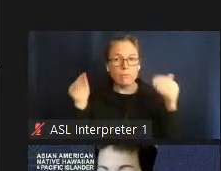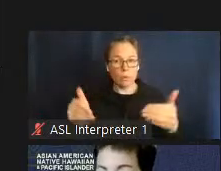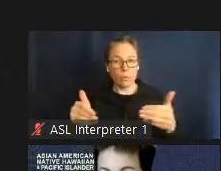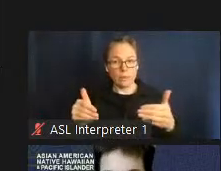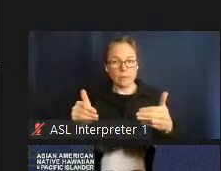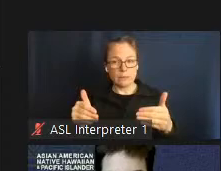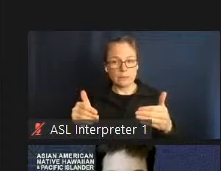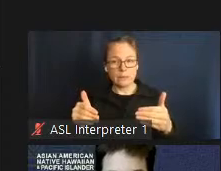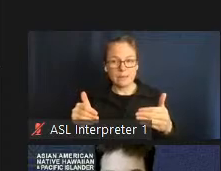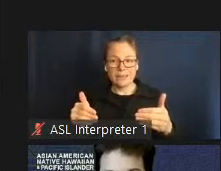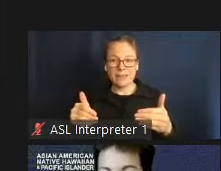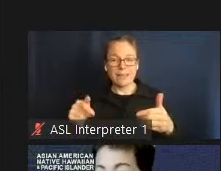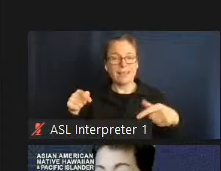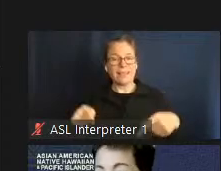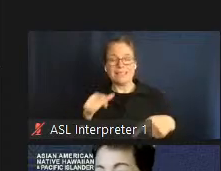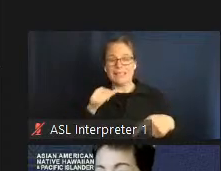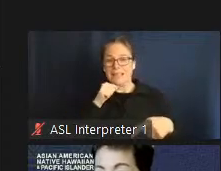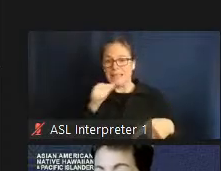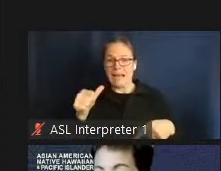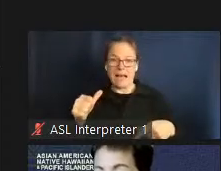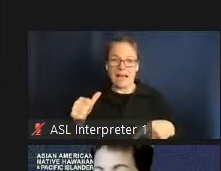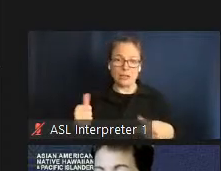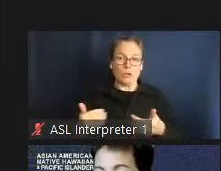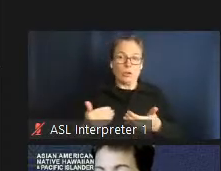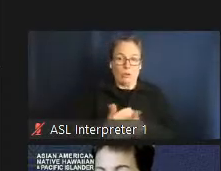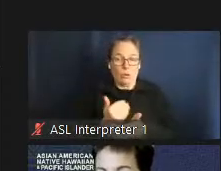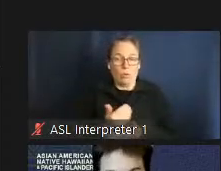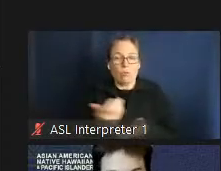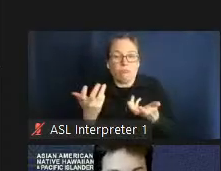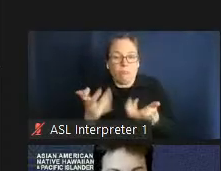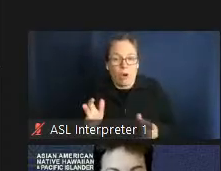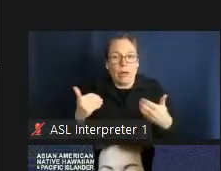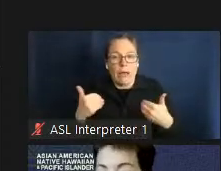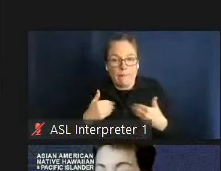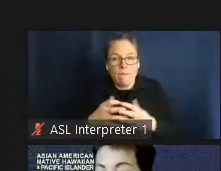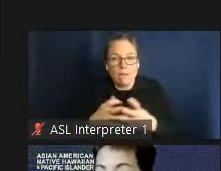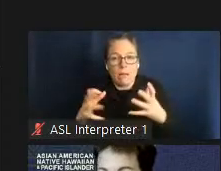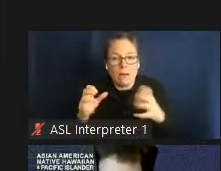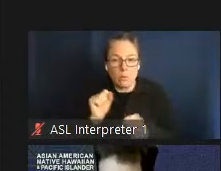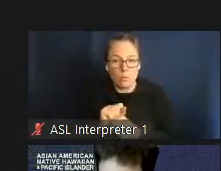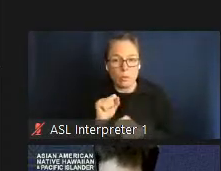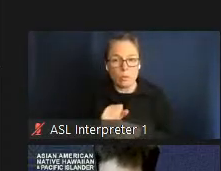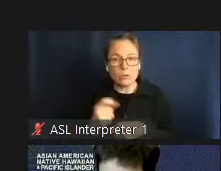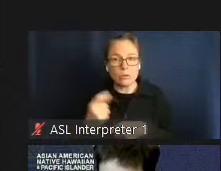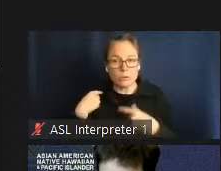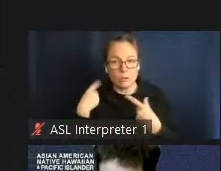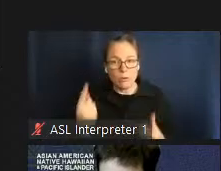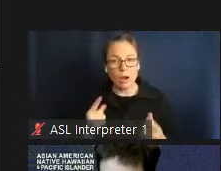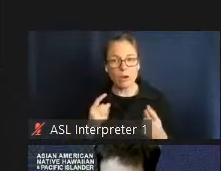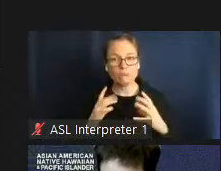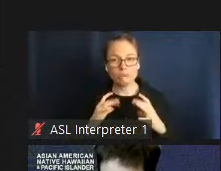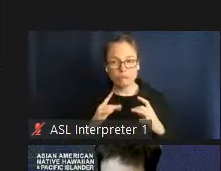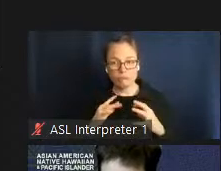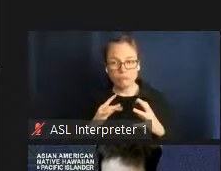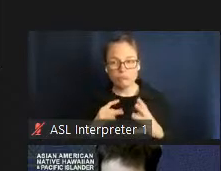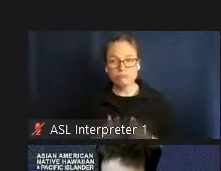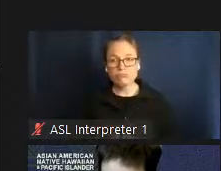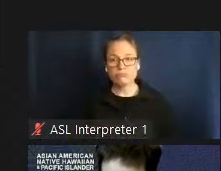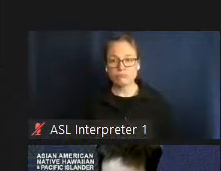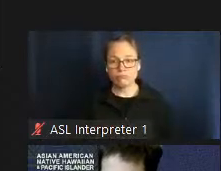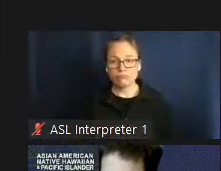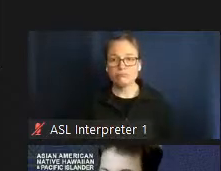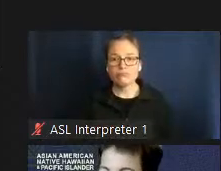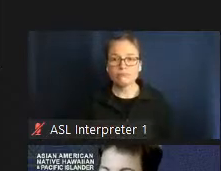not starting from scratch. There is quite a lot of work that has been happening. It's very remarkable. It's very much worth